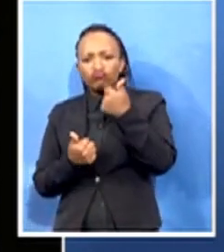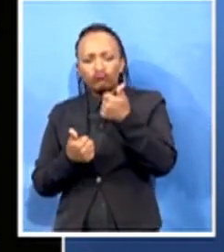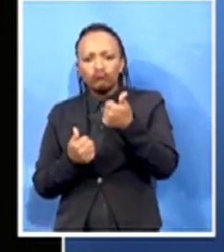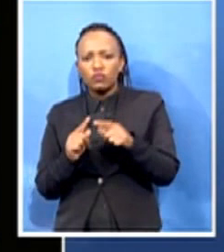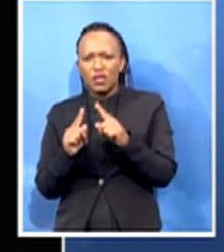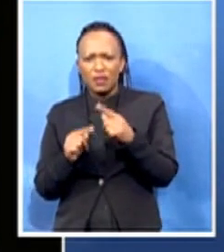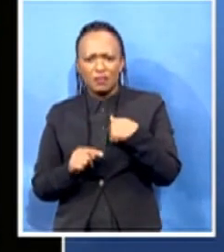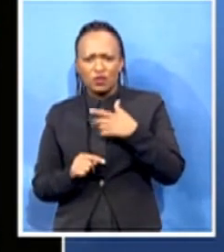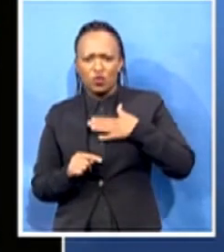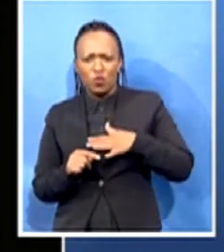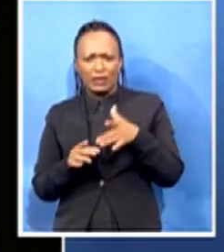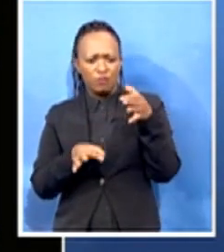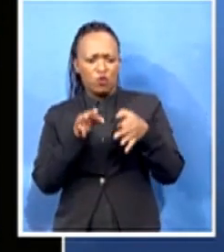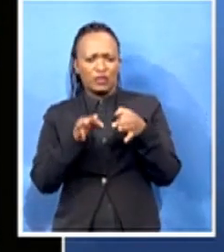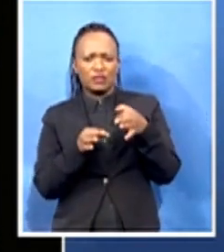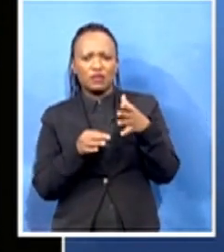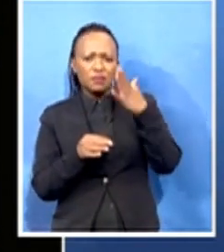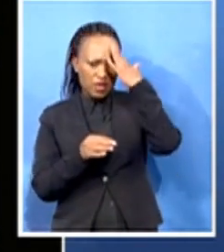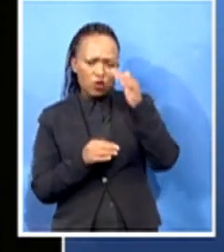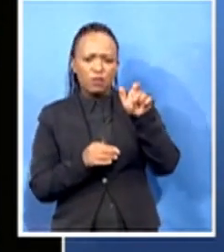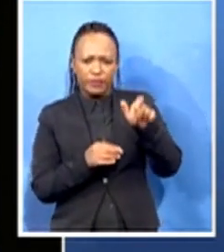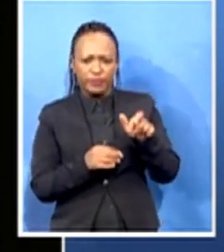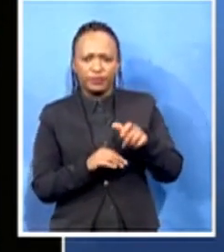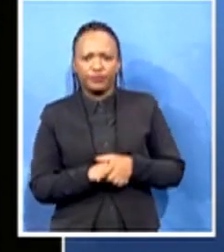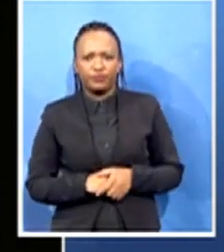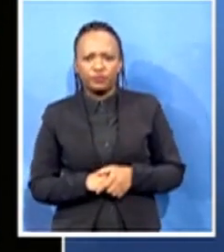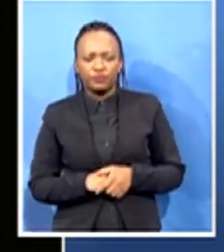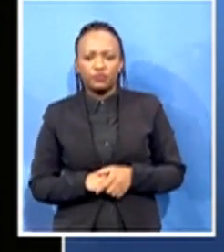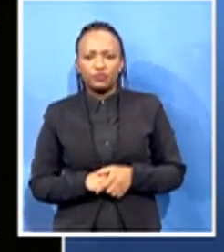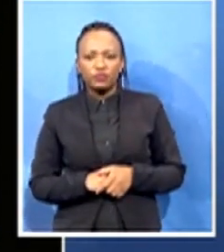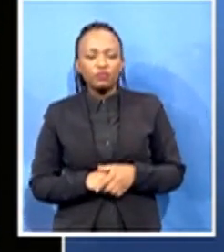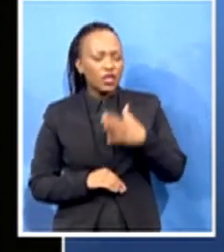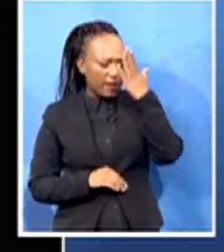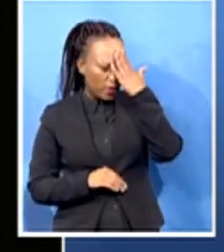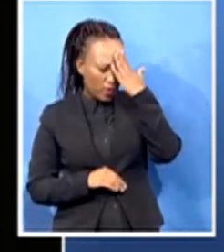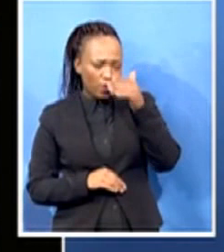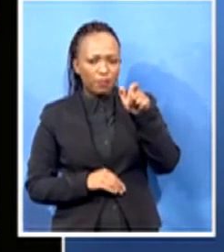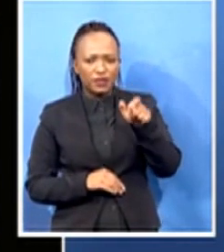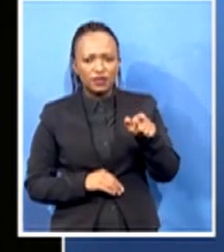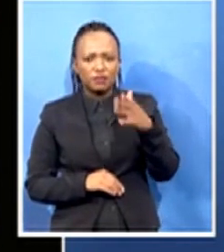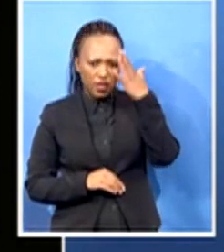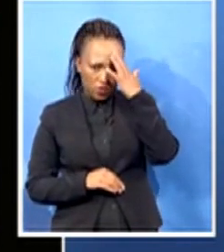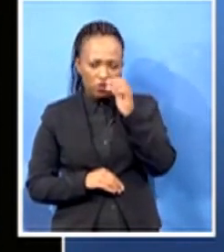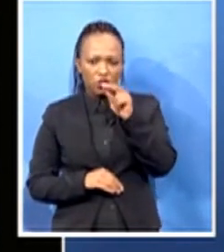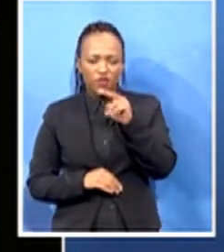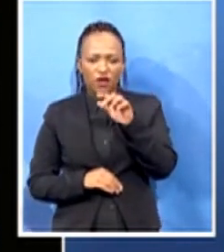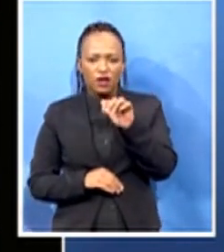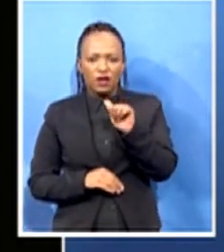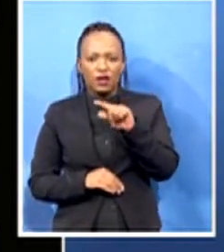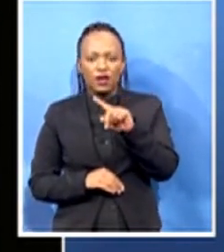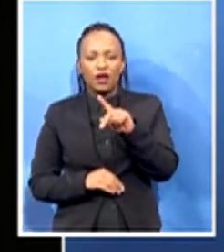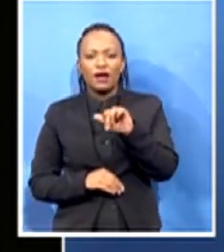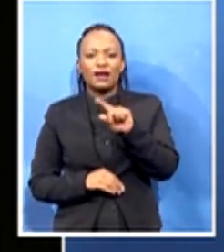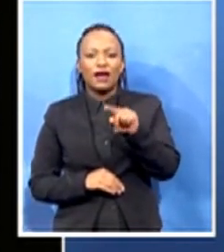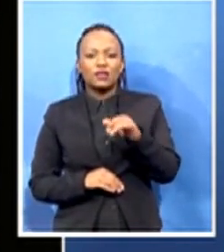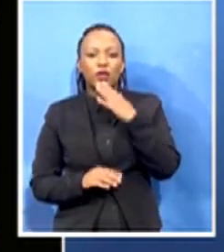person. You know, I know that person. I know Vilagazi. Vilagazi is the deputy president. I worked with Philip